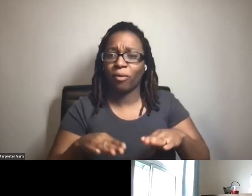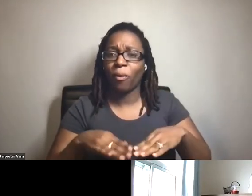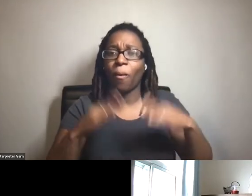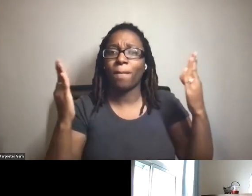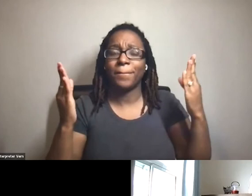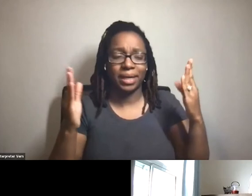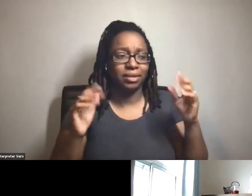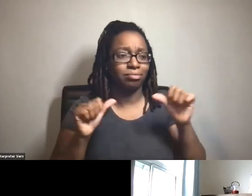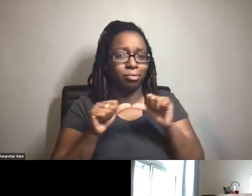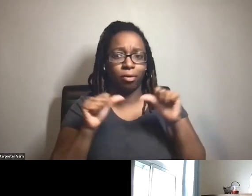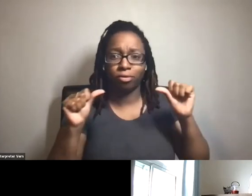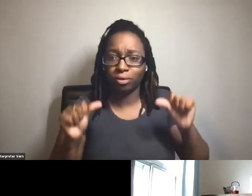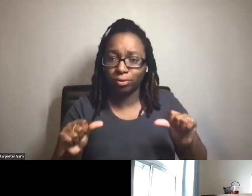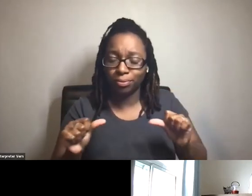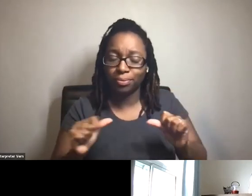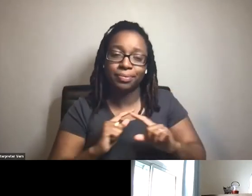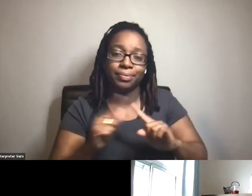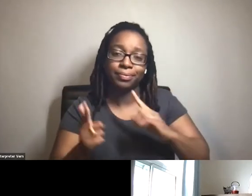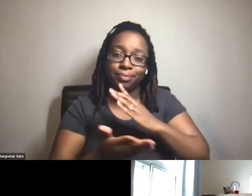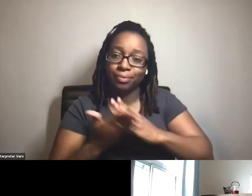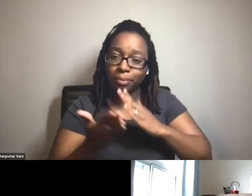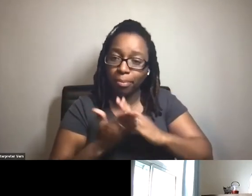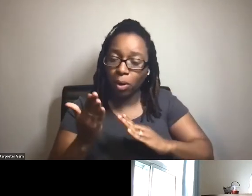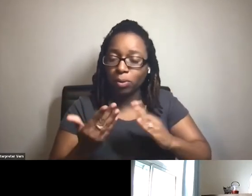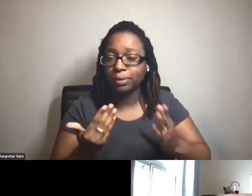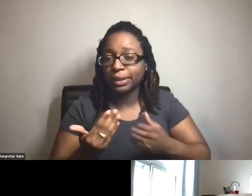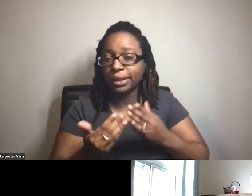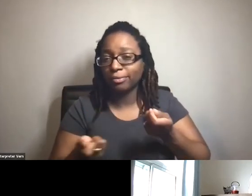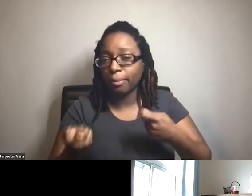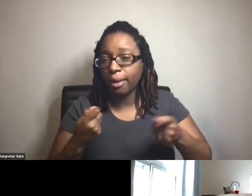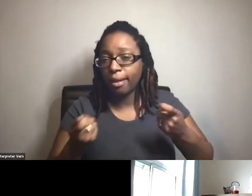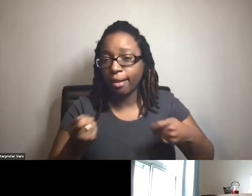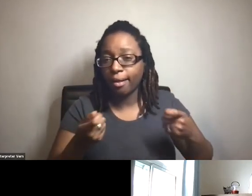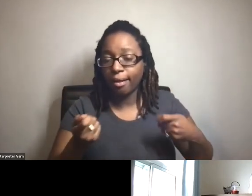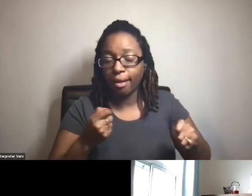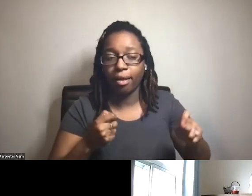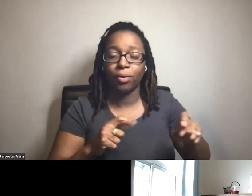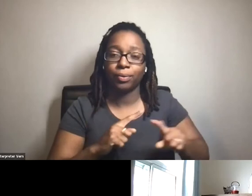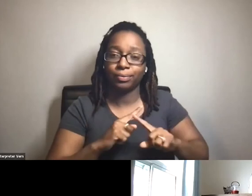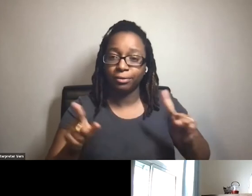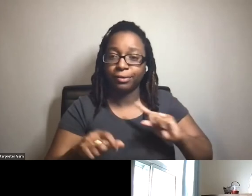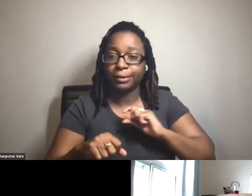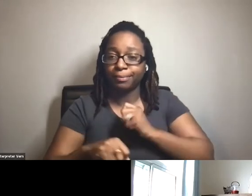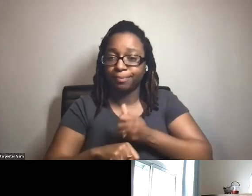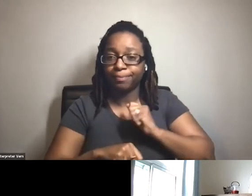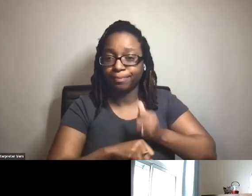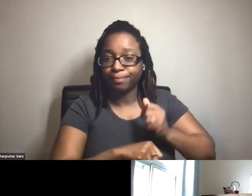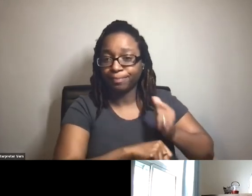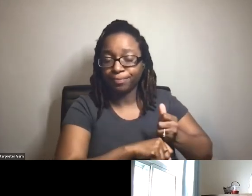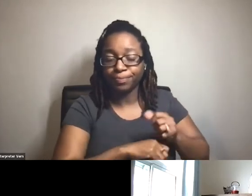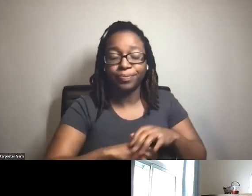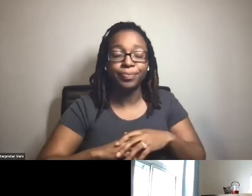So different components, so they can be replaced with, I guess, different implementations. So